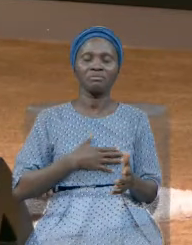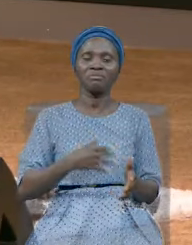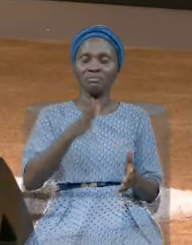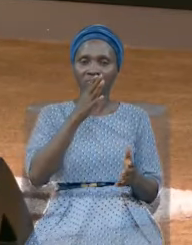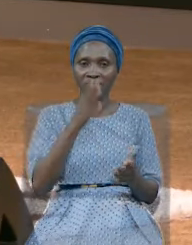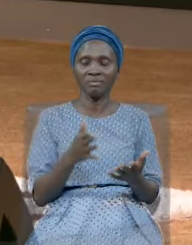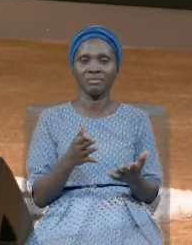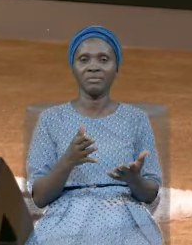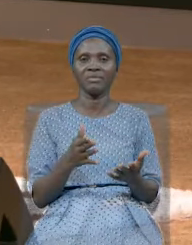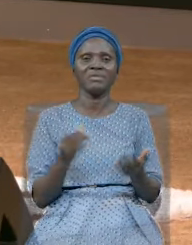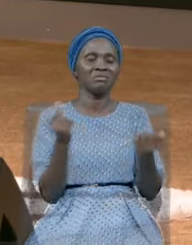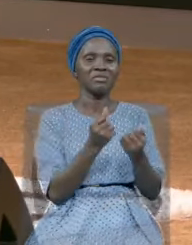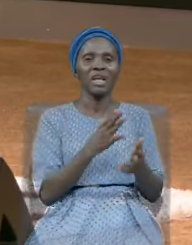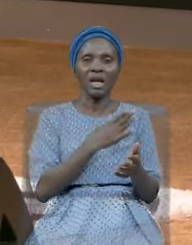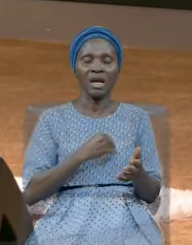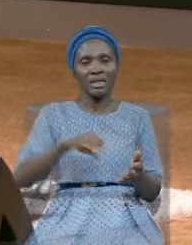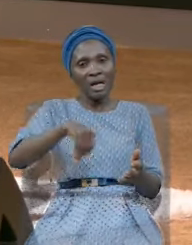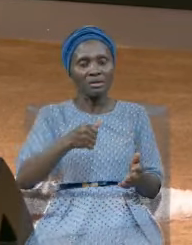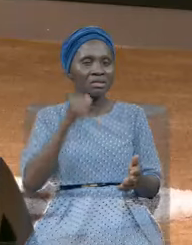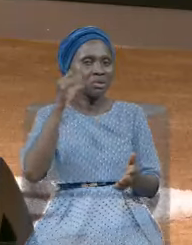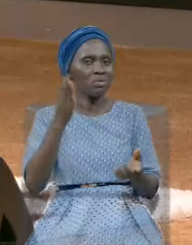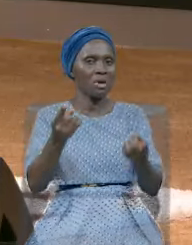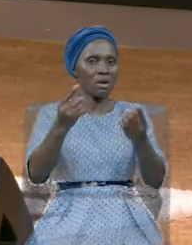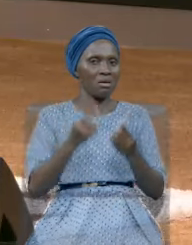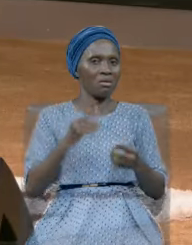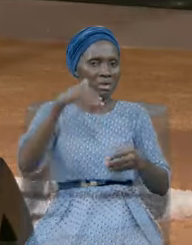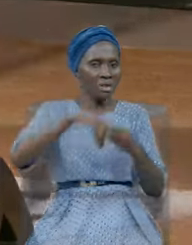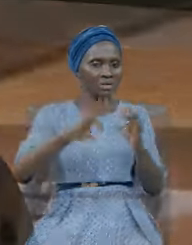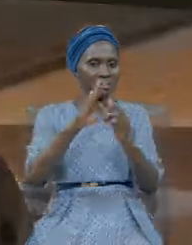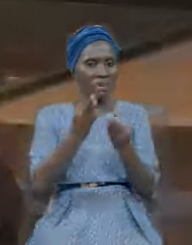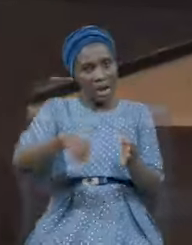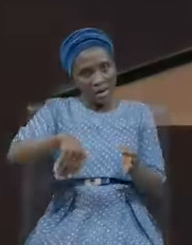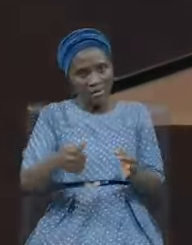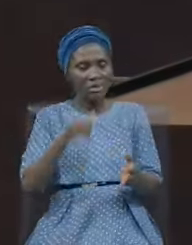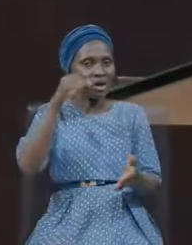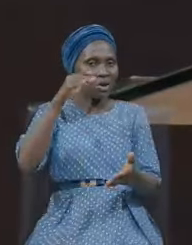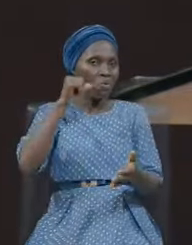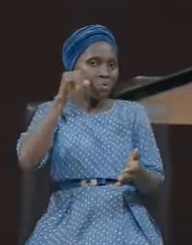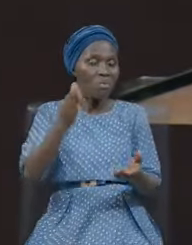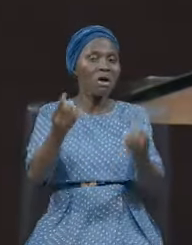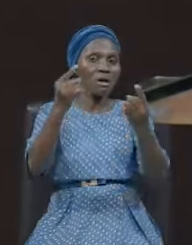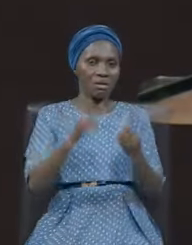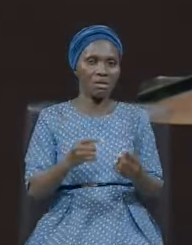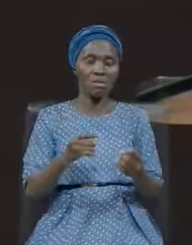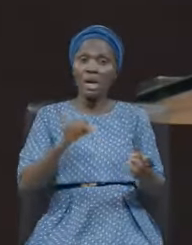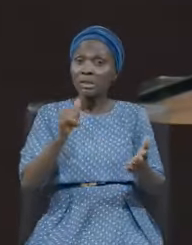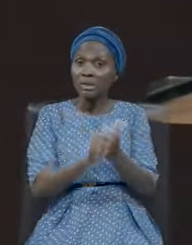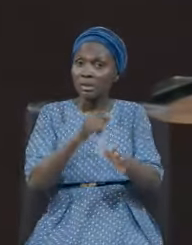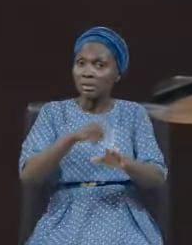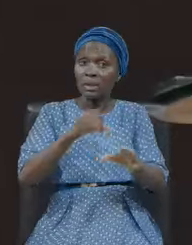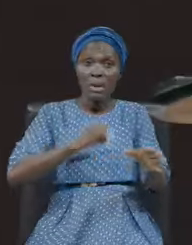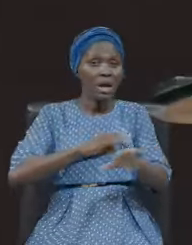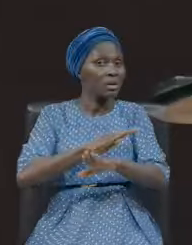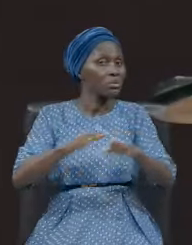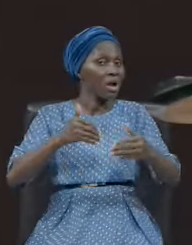Another woman came in. I didn't have the courage to tell my father, this is not the right way that